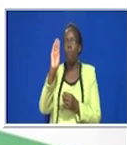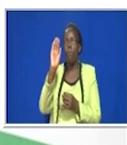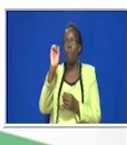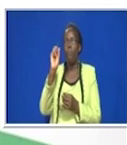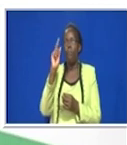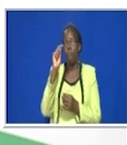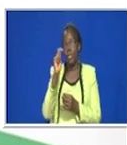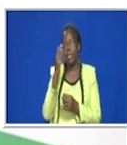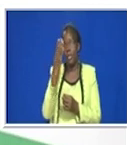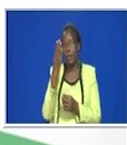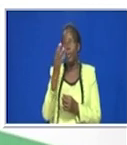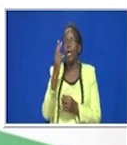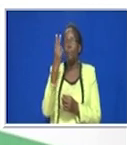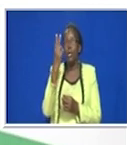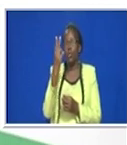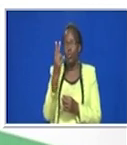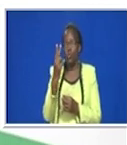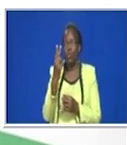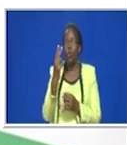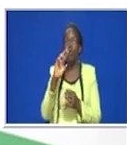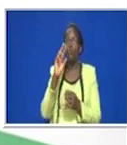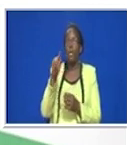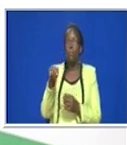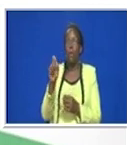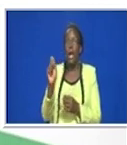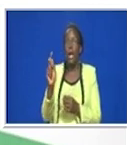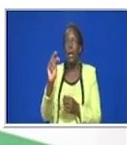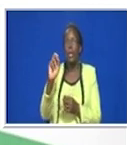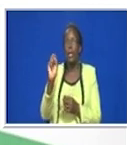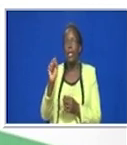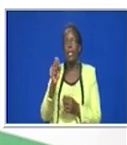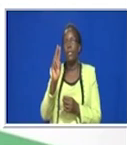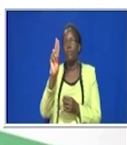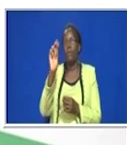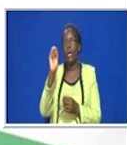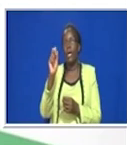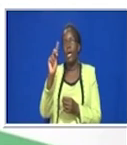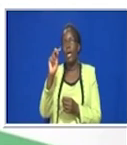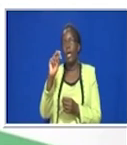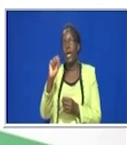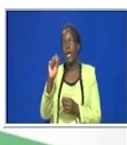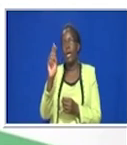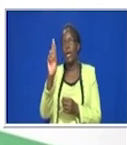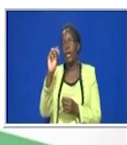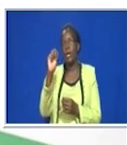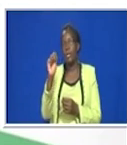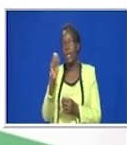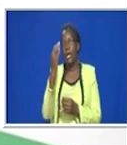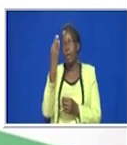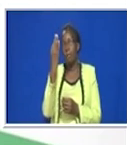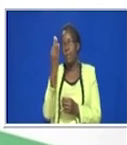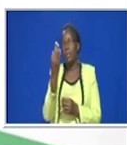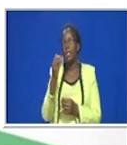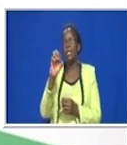one, number 2 of the planet, is the Venus. And then number 3, we have the